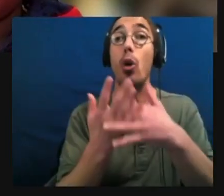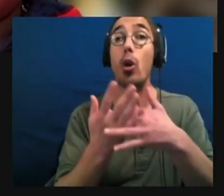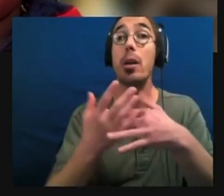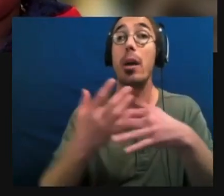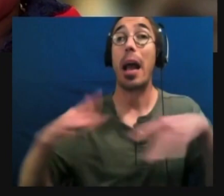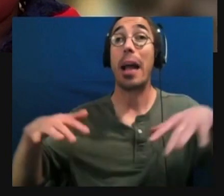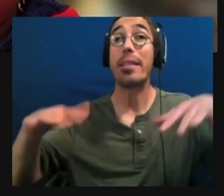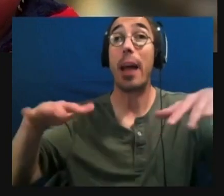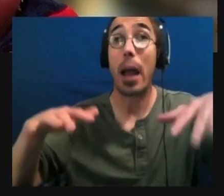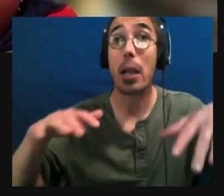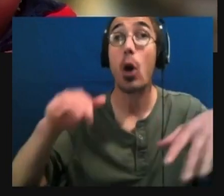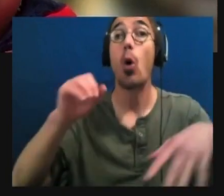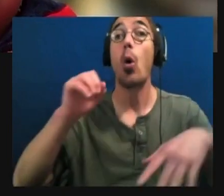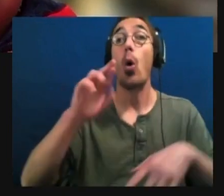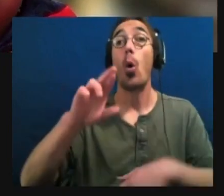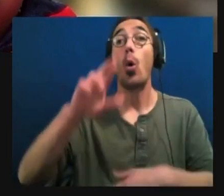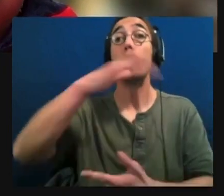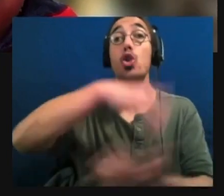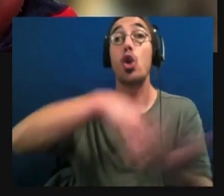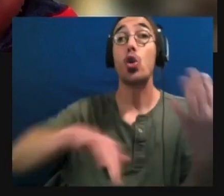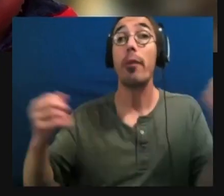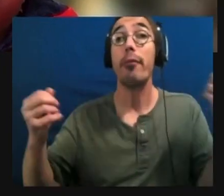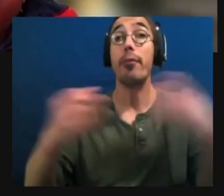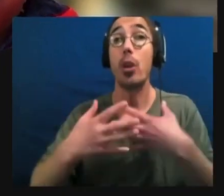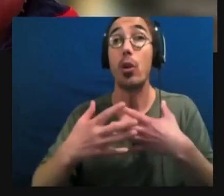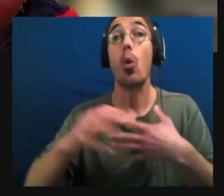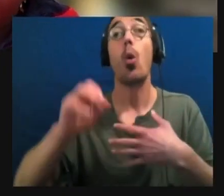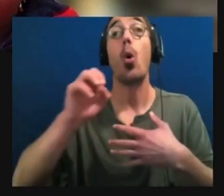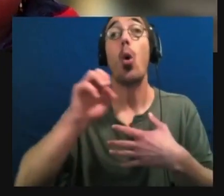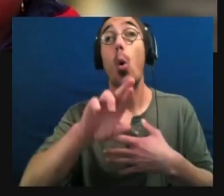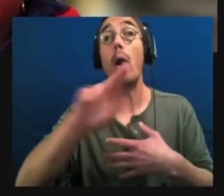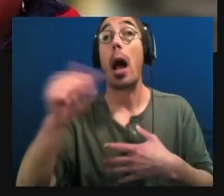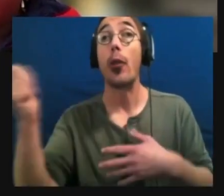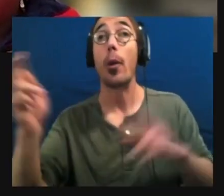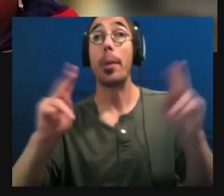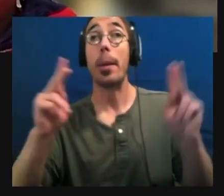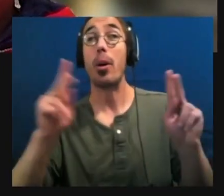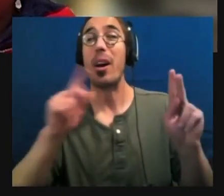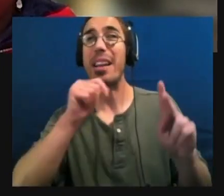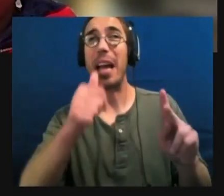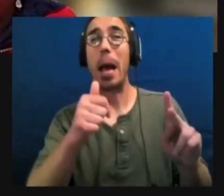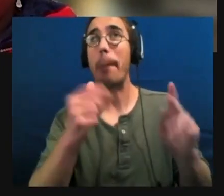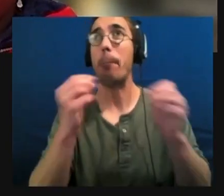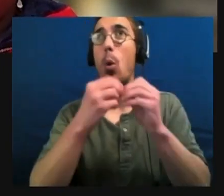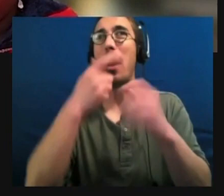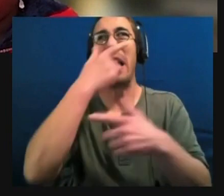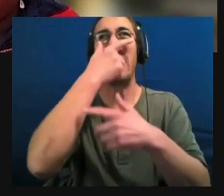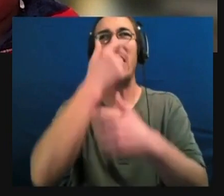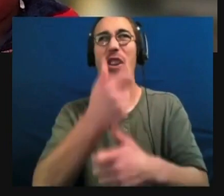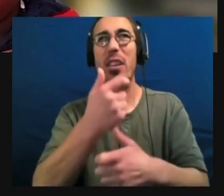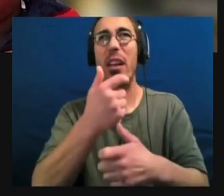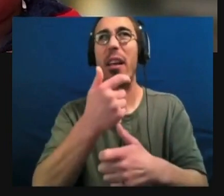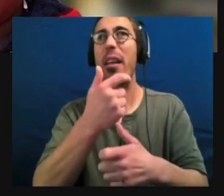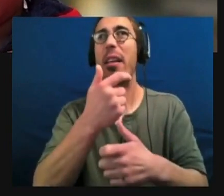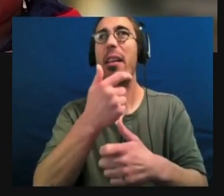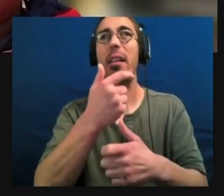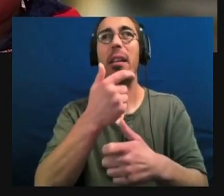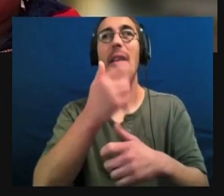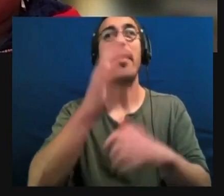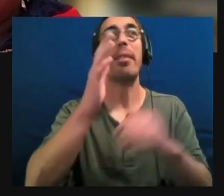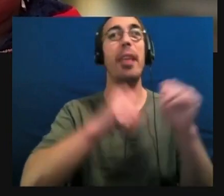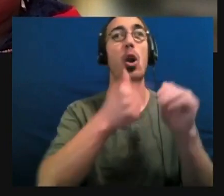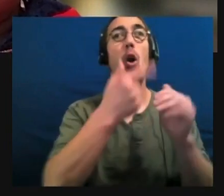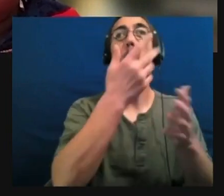fear. It could be that other people are not more interesting than whatever that child has